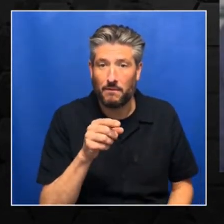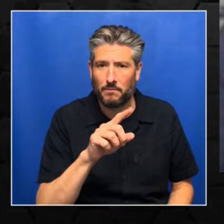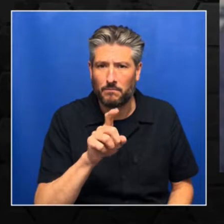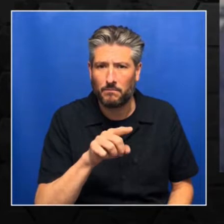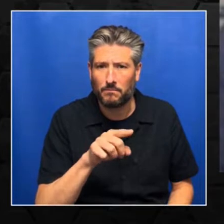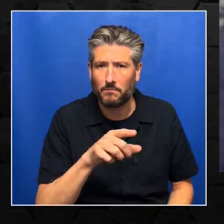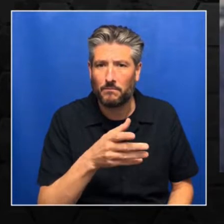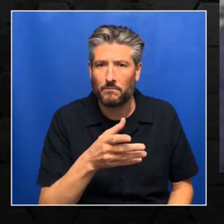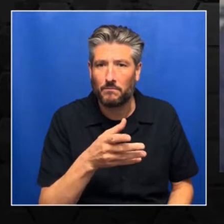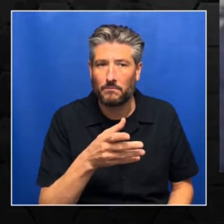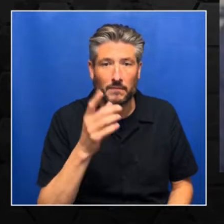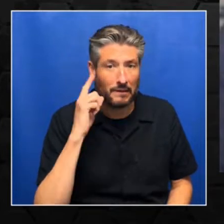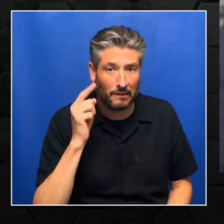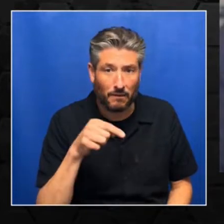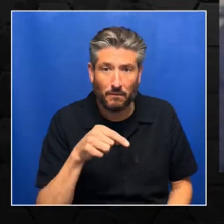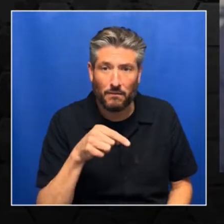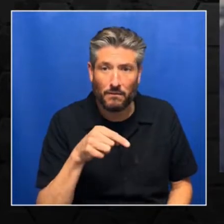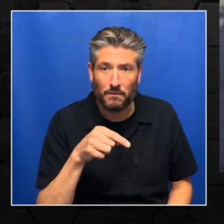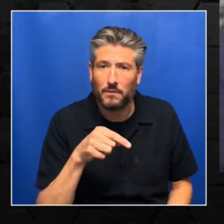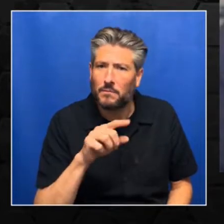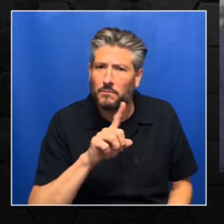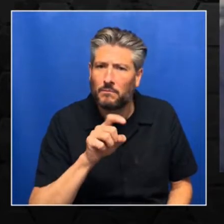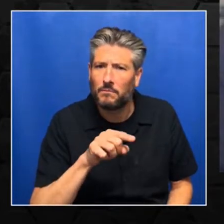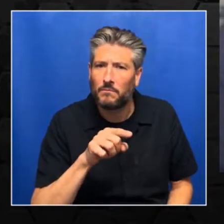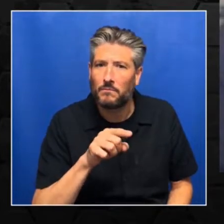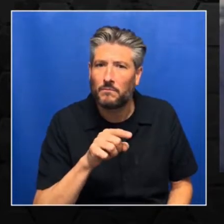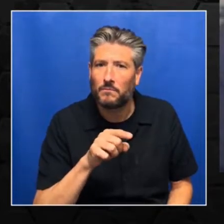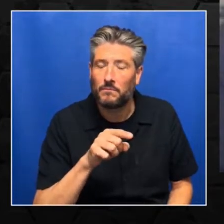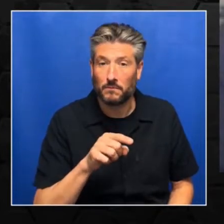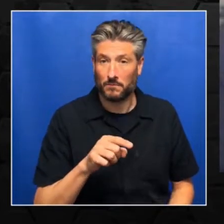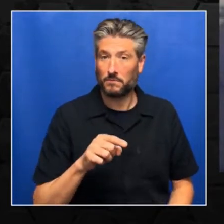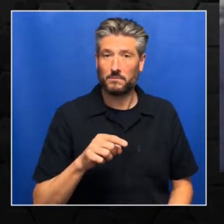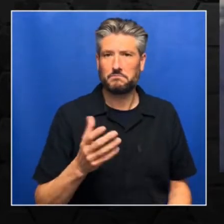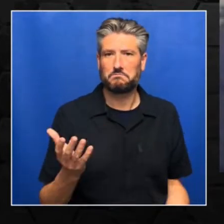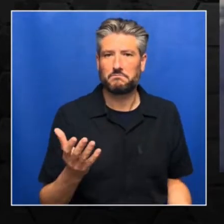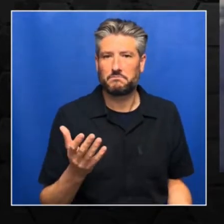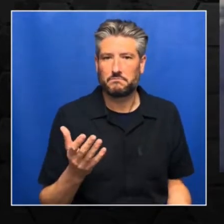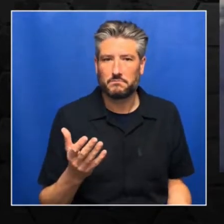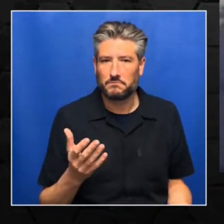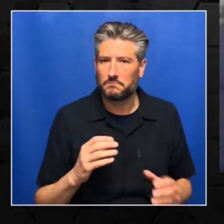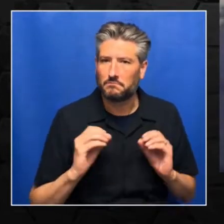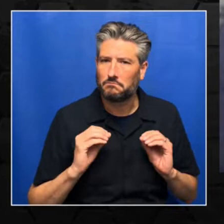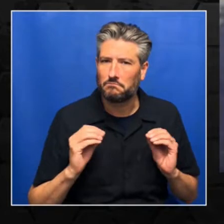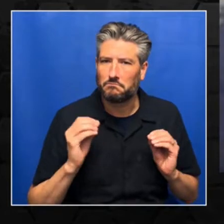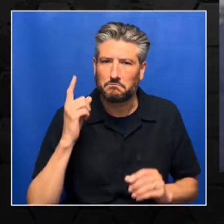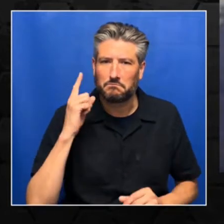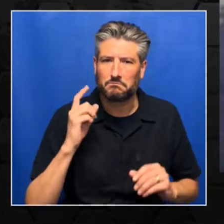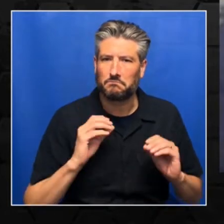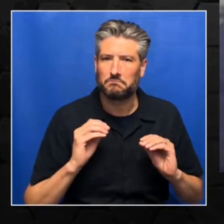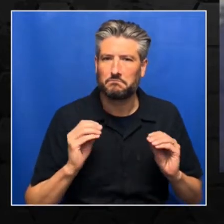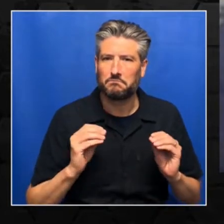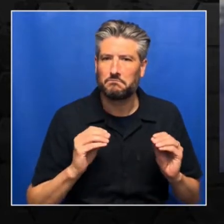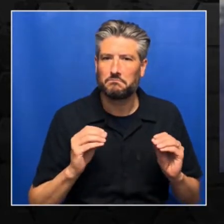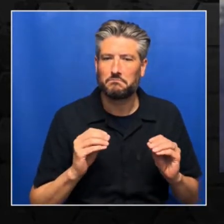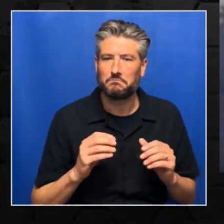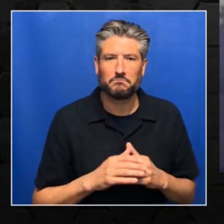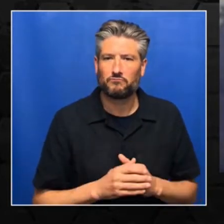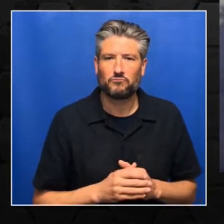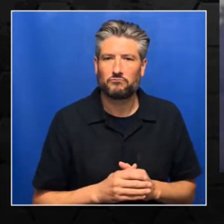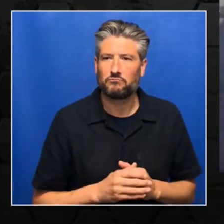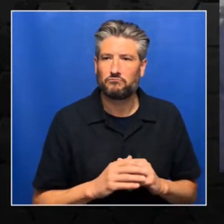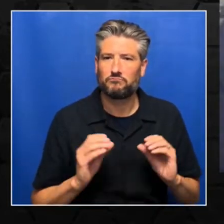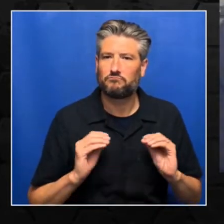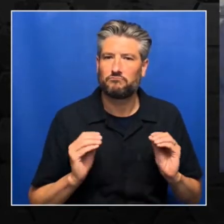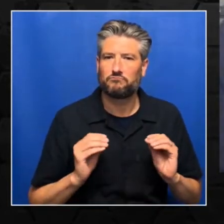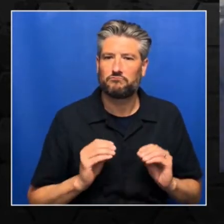Is it audible? It's not. Yes, it's not audible. The audio is not audible. You can skip